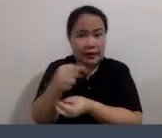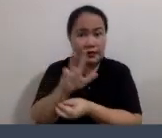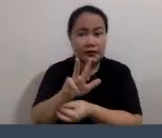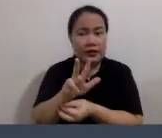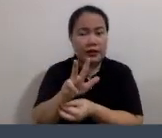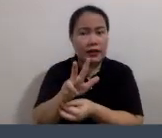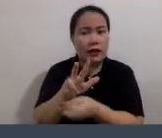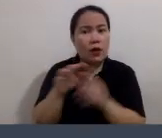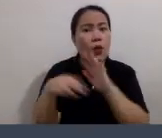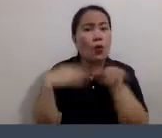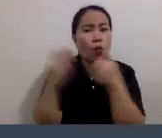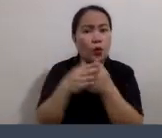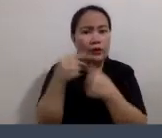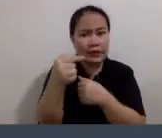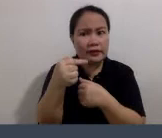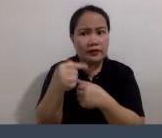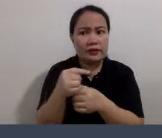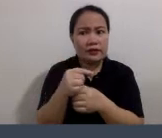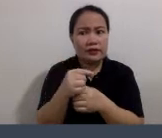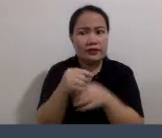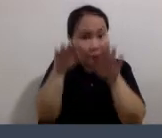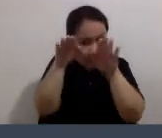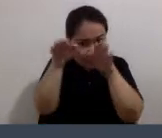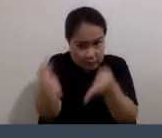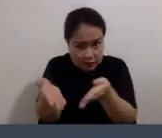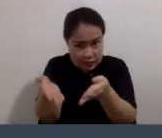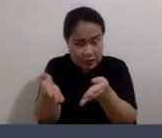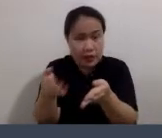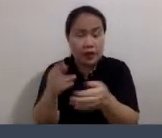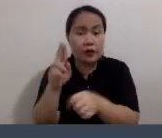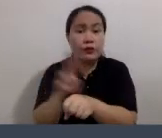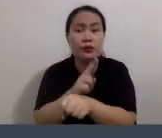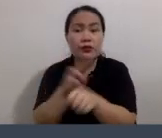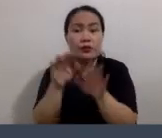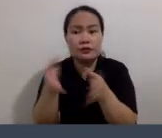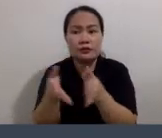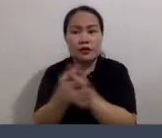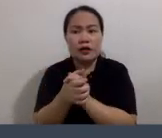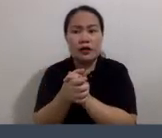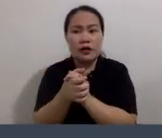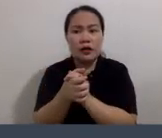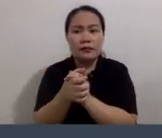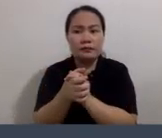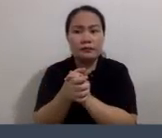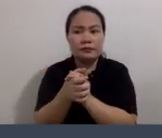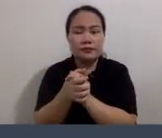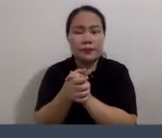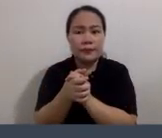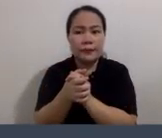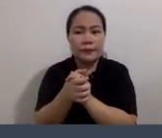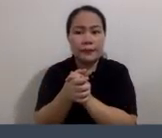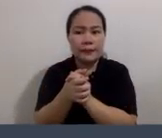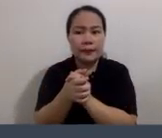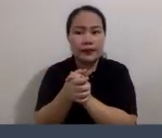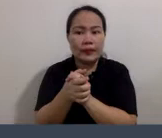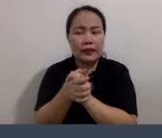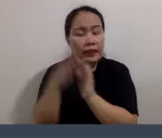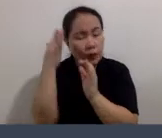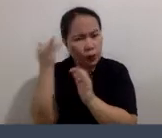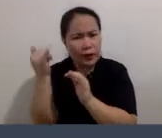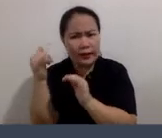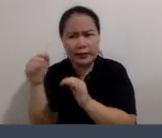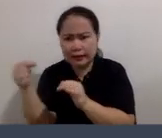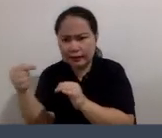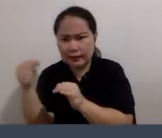naman. So, since negative ito, i-enclose natin siya sa parenthesis. Now, bakit ito hindi wala na siyang